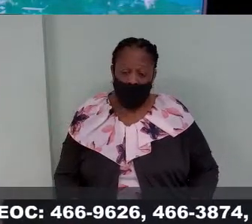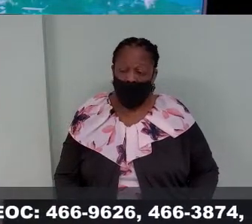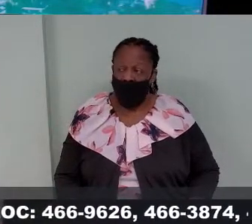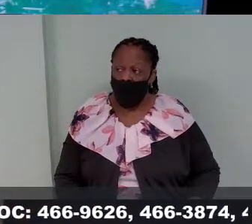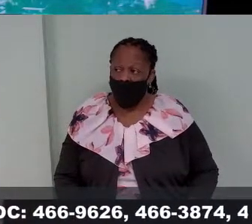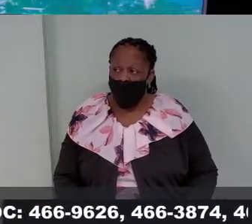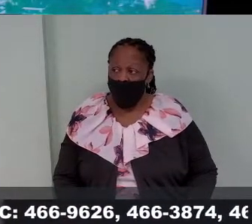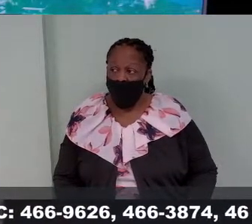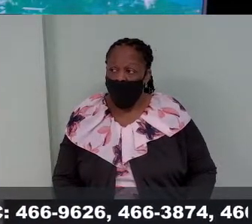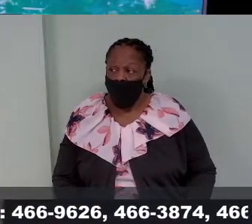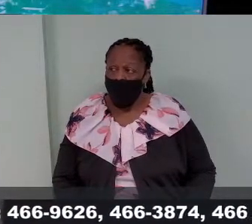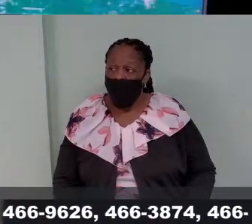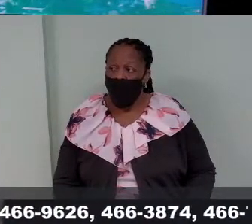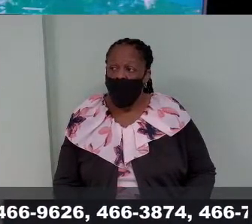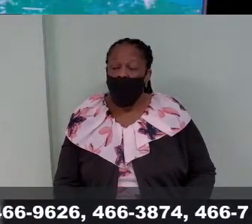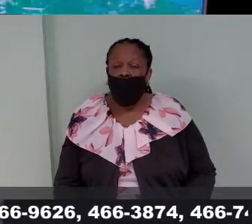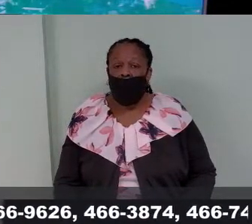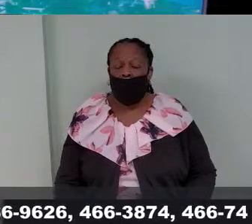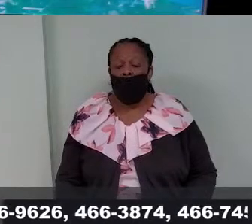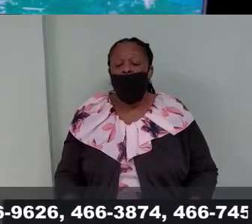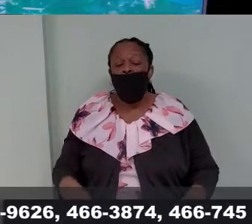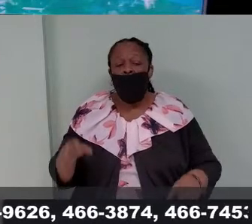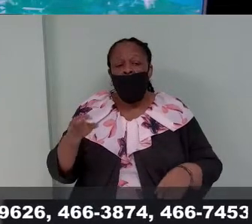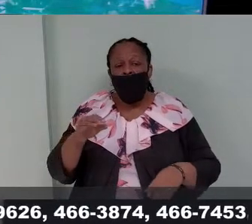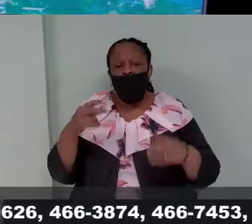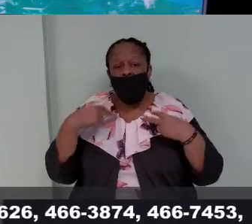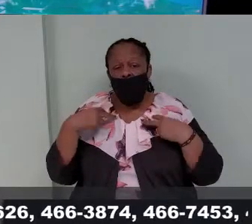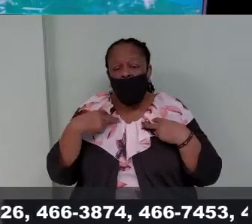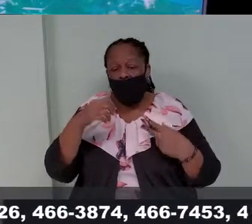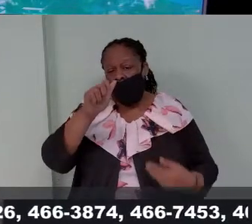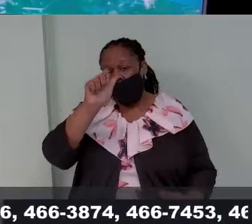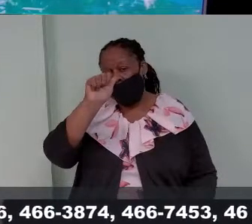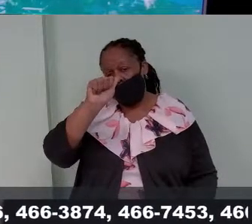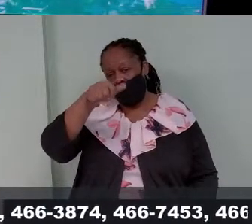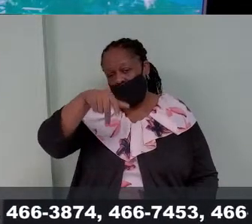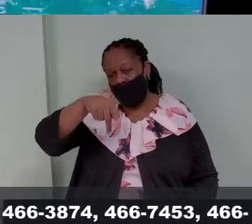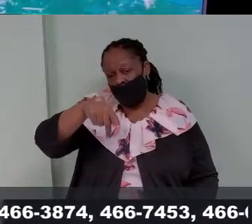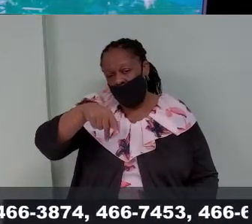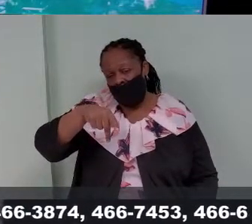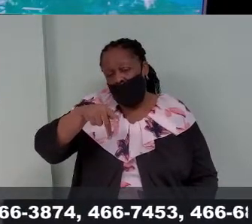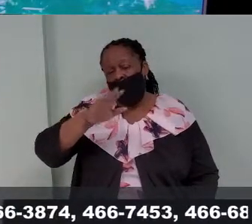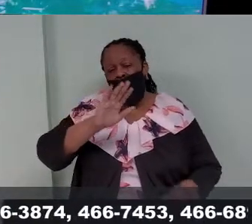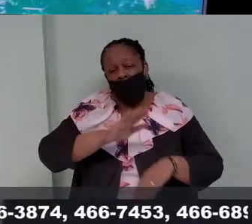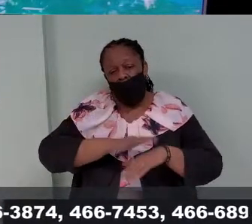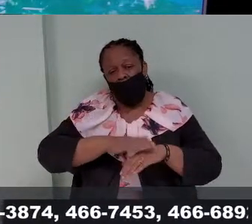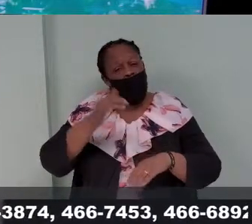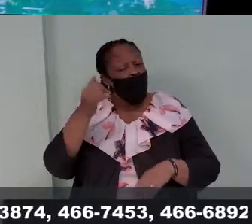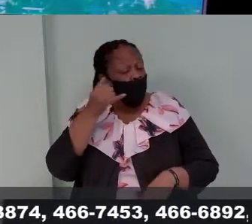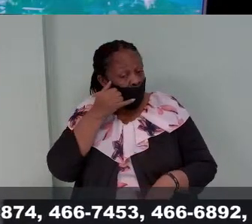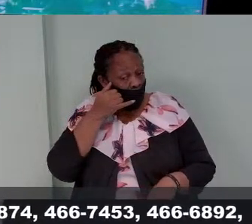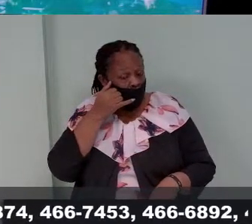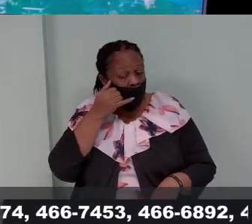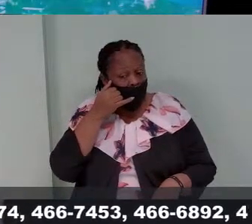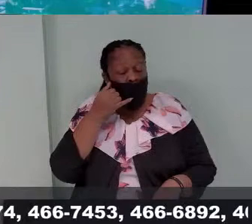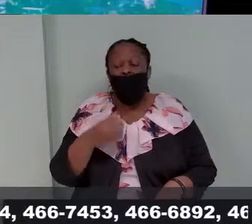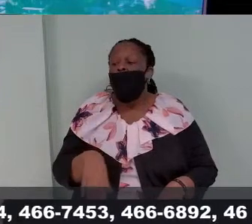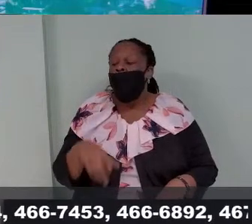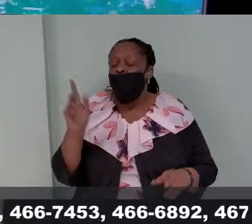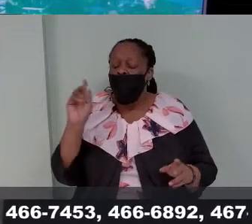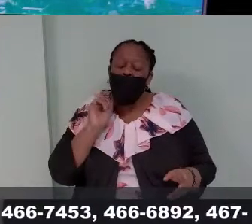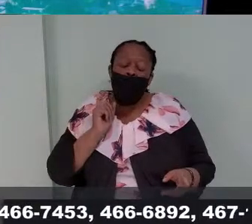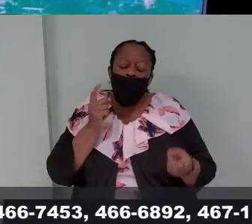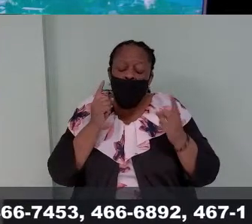help monitor the individual to make sure they remain within, that setting. And so there are